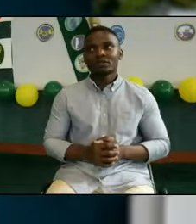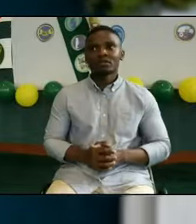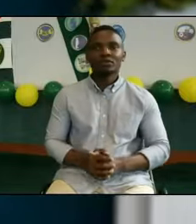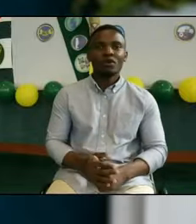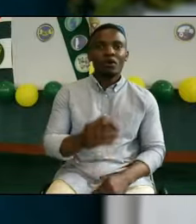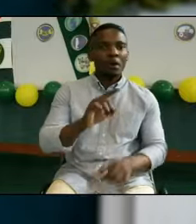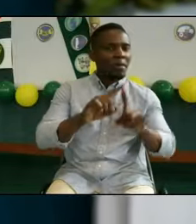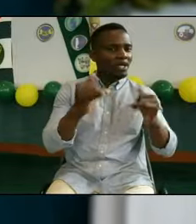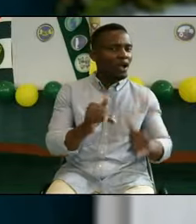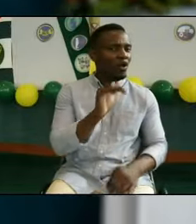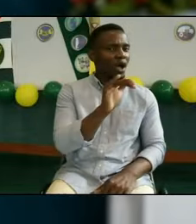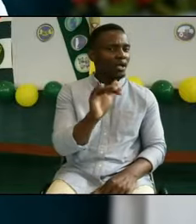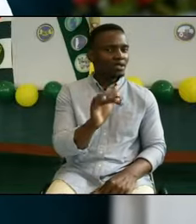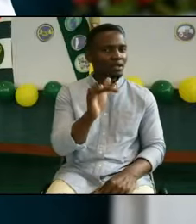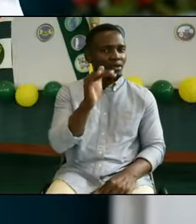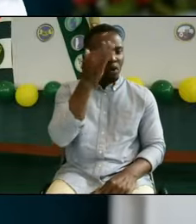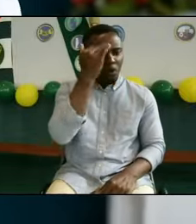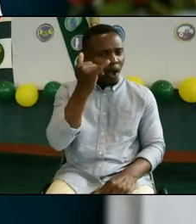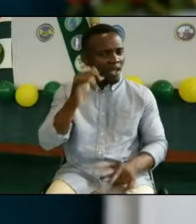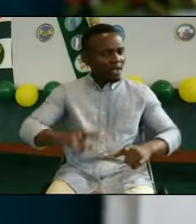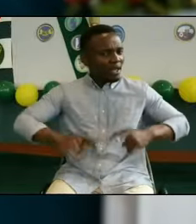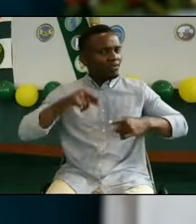other people? Why are you not making it?